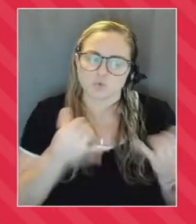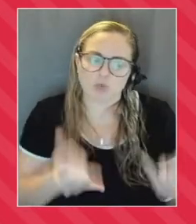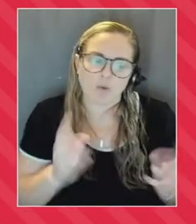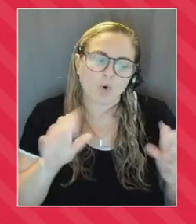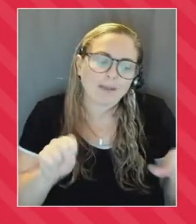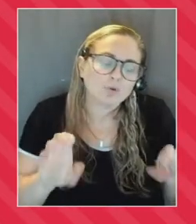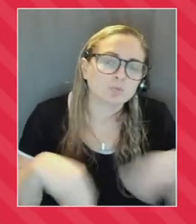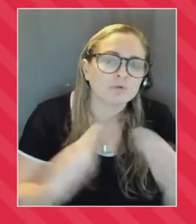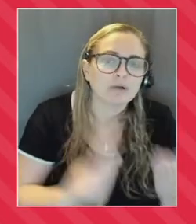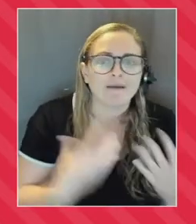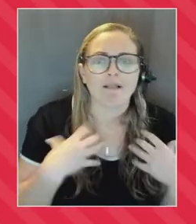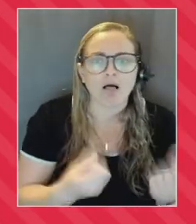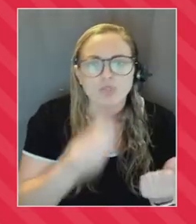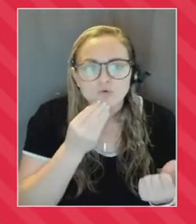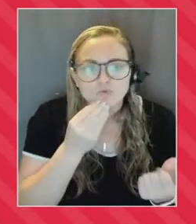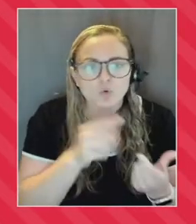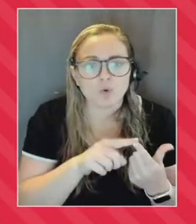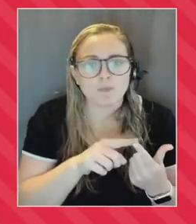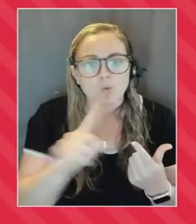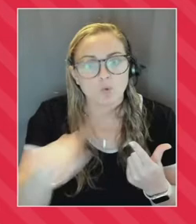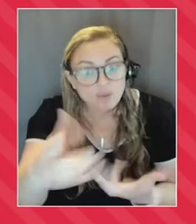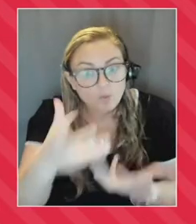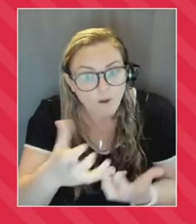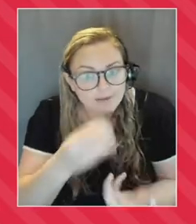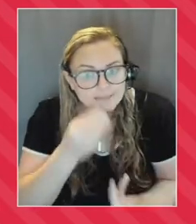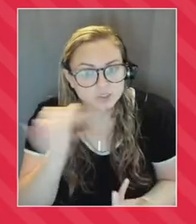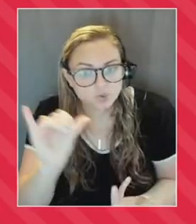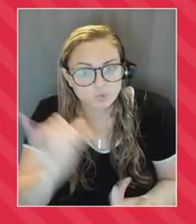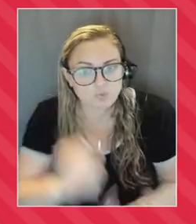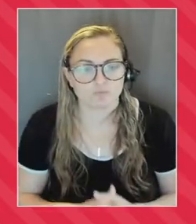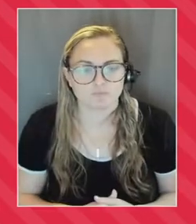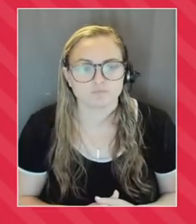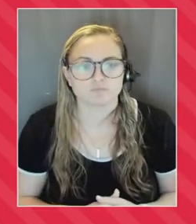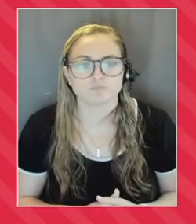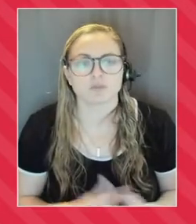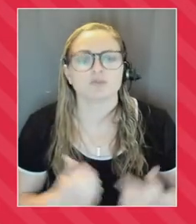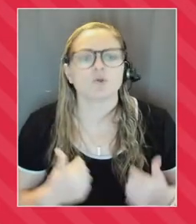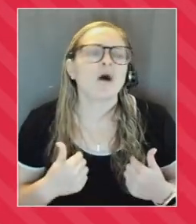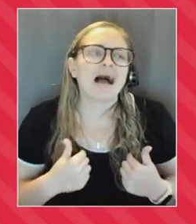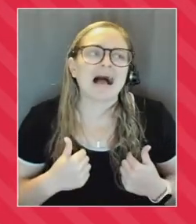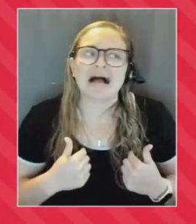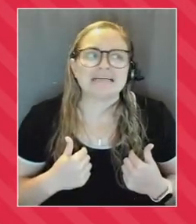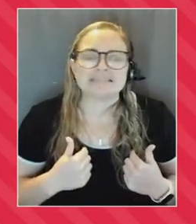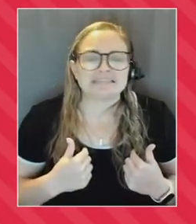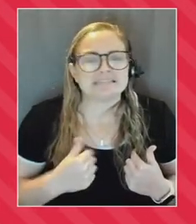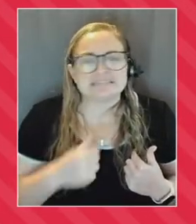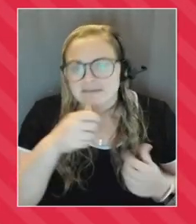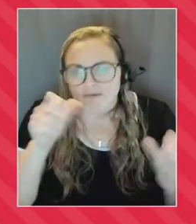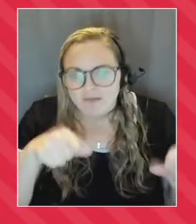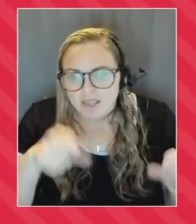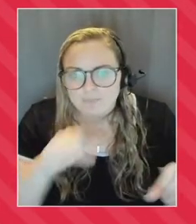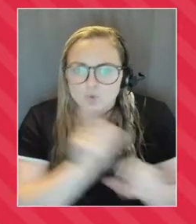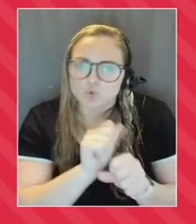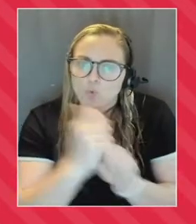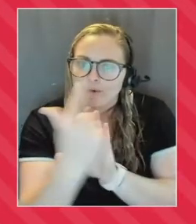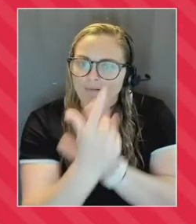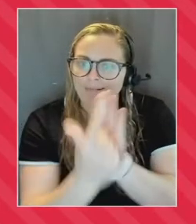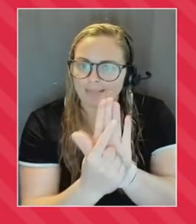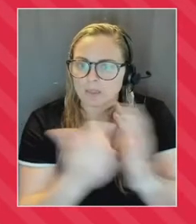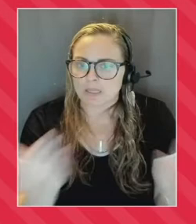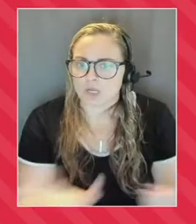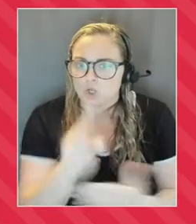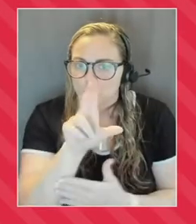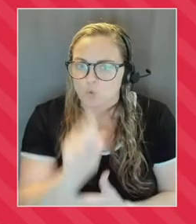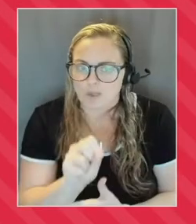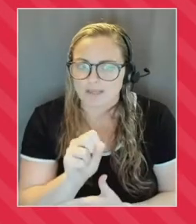healthy, but also what people were interested in eating. I wasn't able to work legally in the United States, so